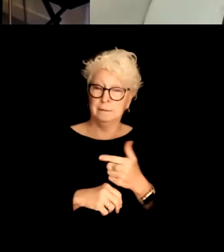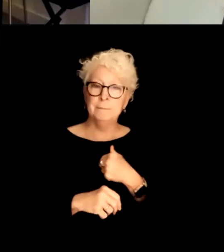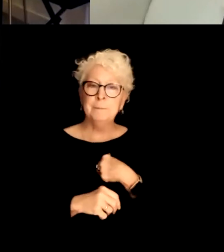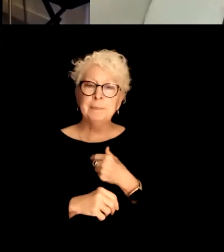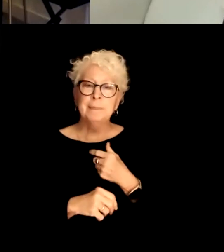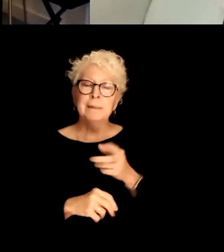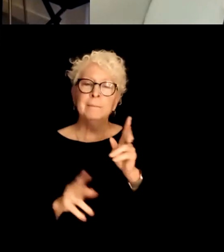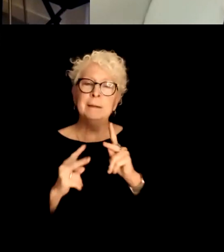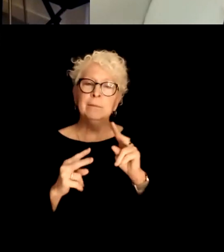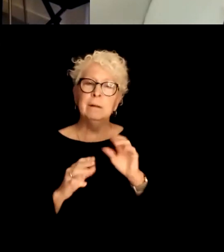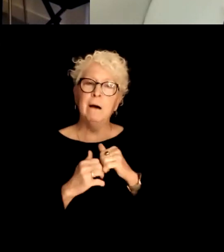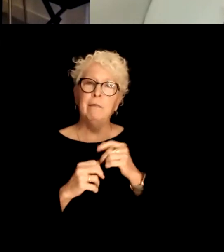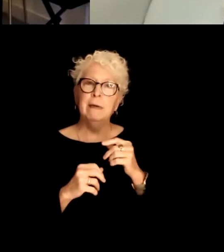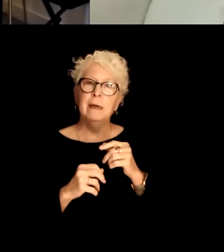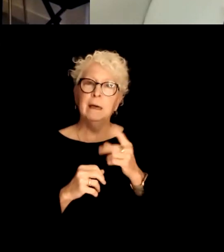as